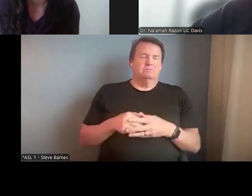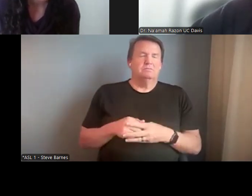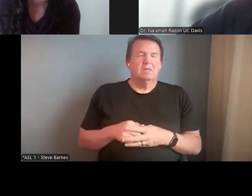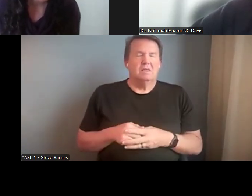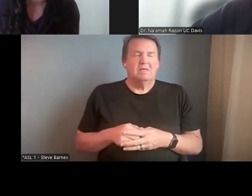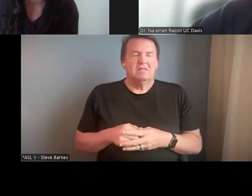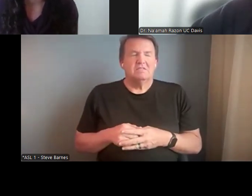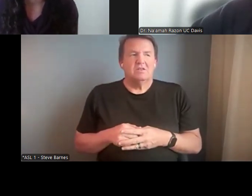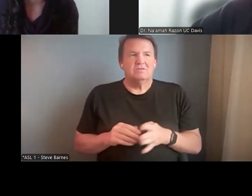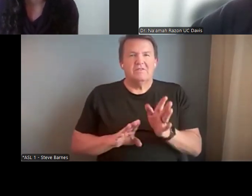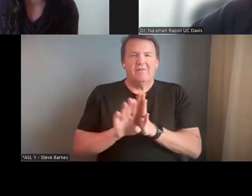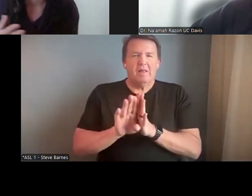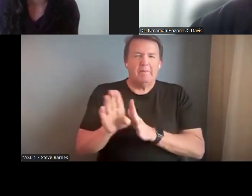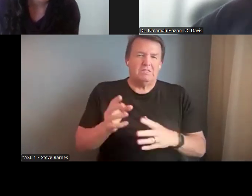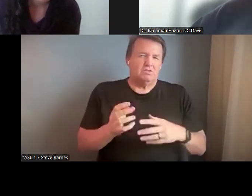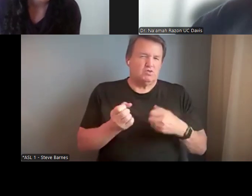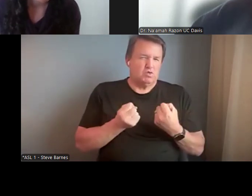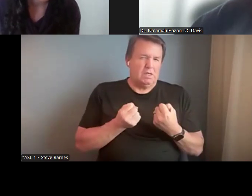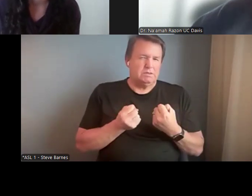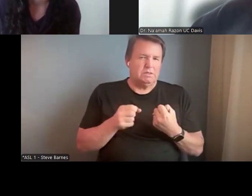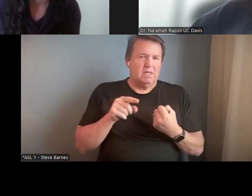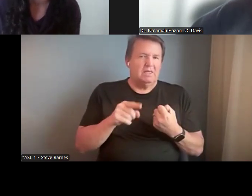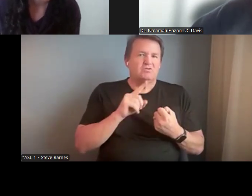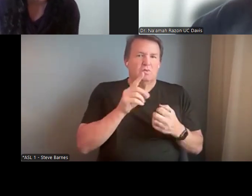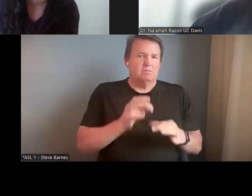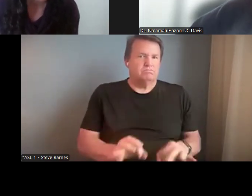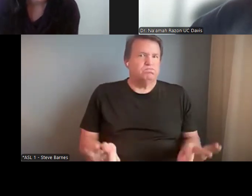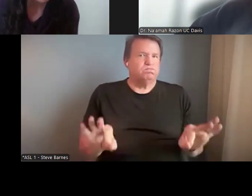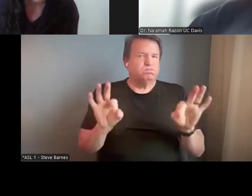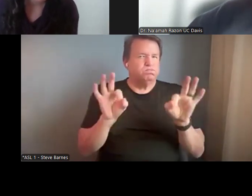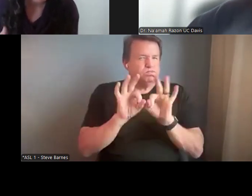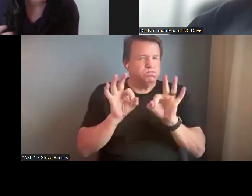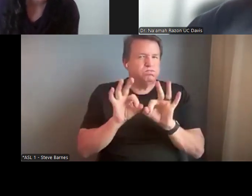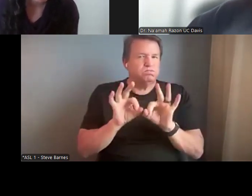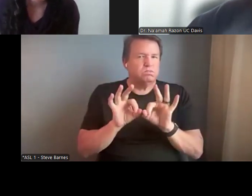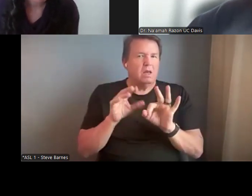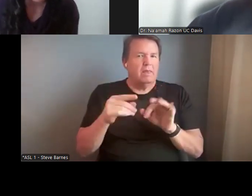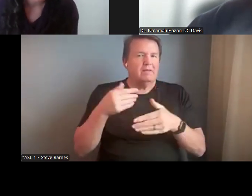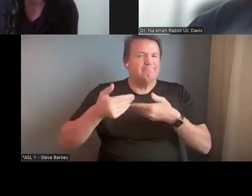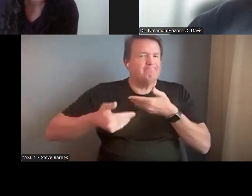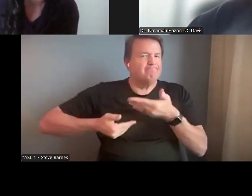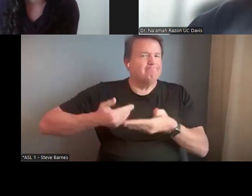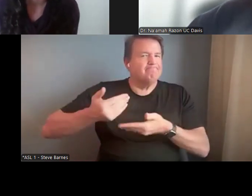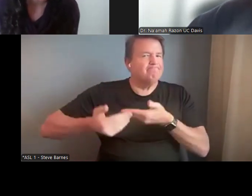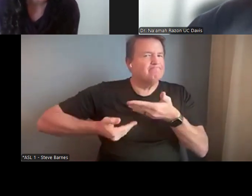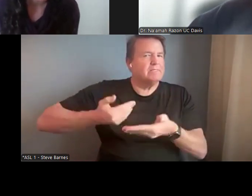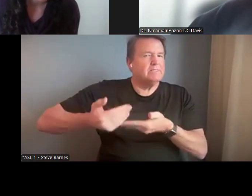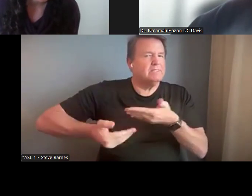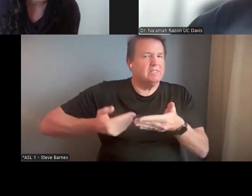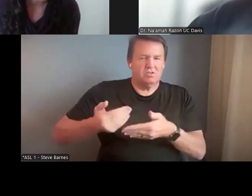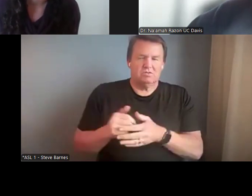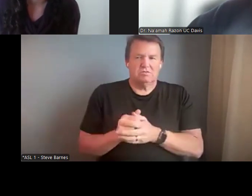that over the course of the study has been really important. And it's a real ongoing work in progress too. And I